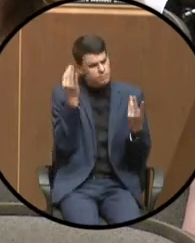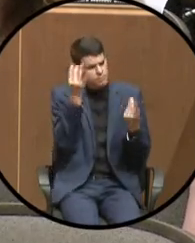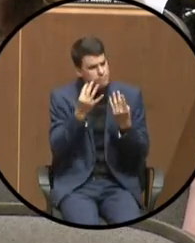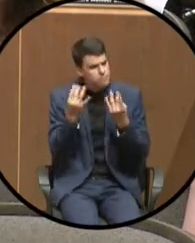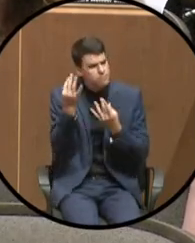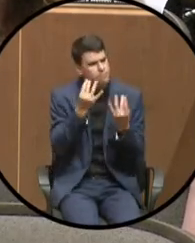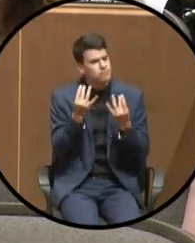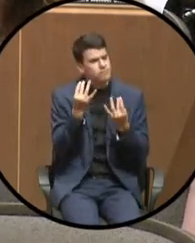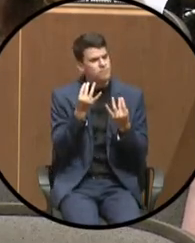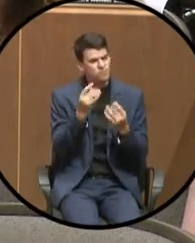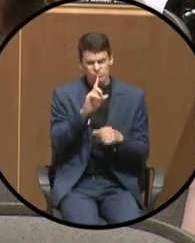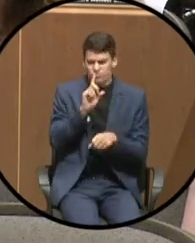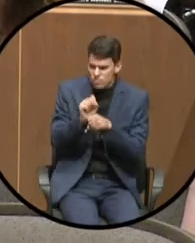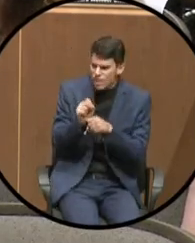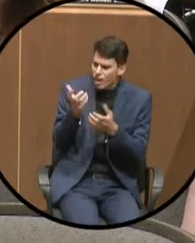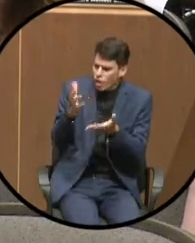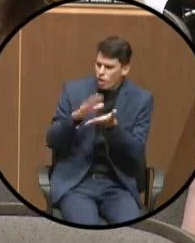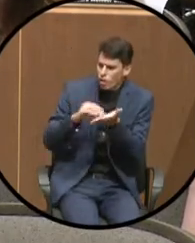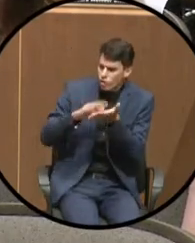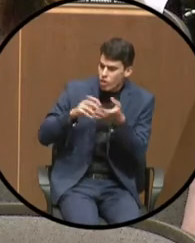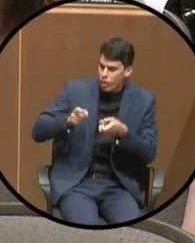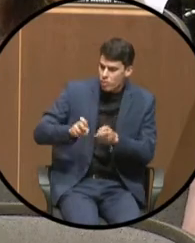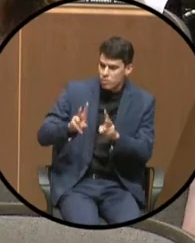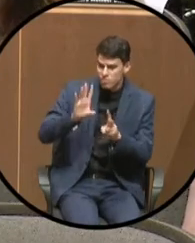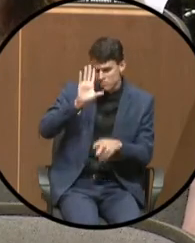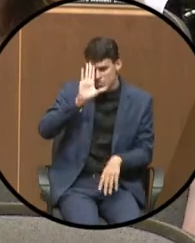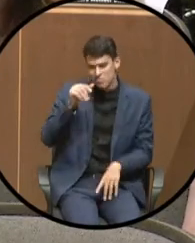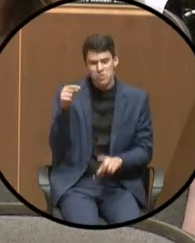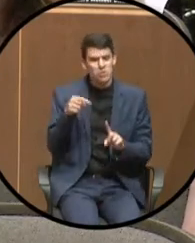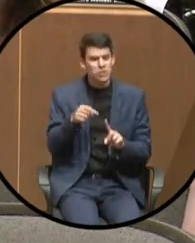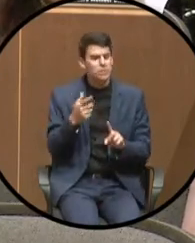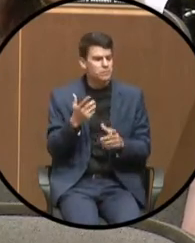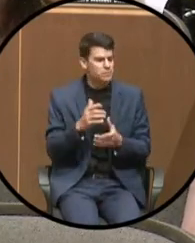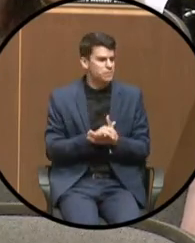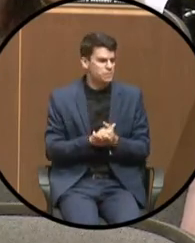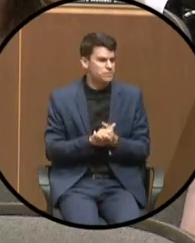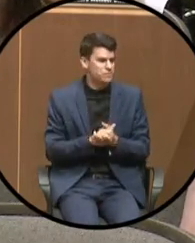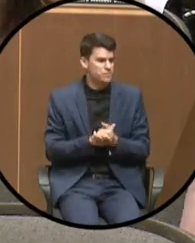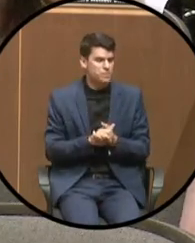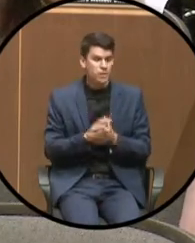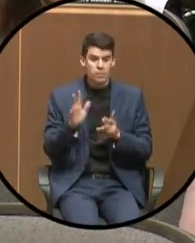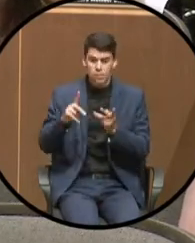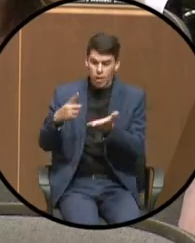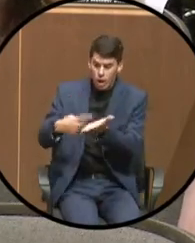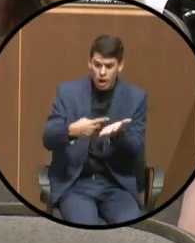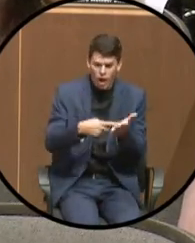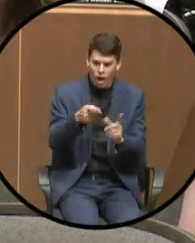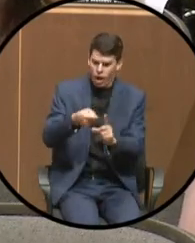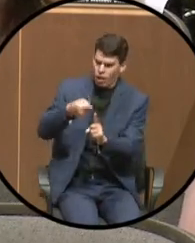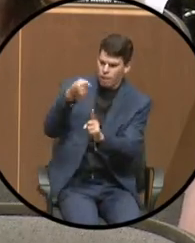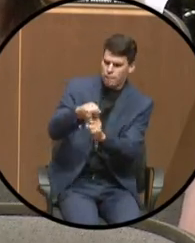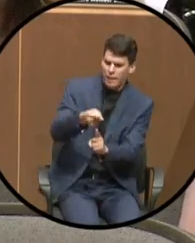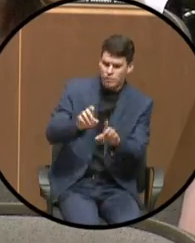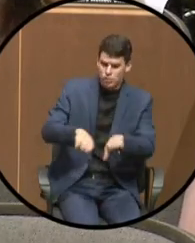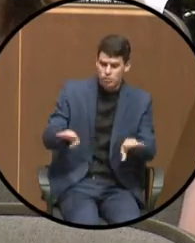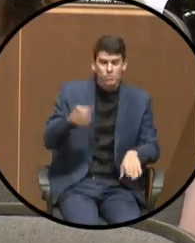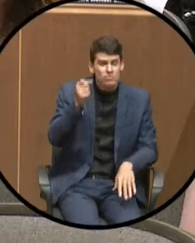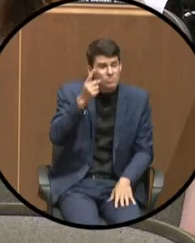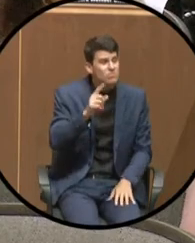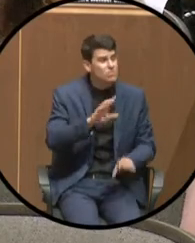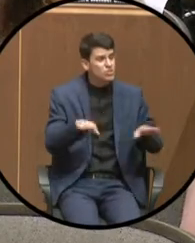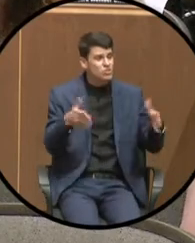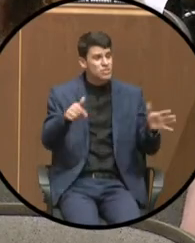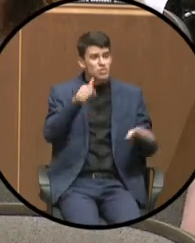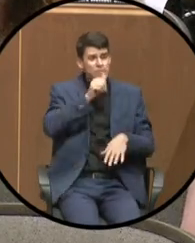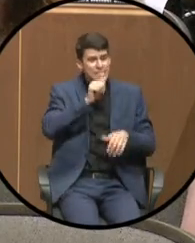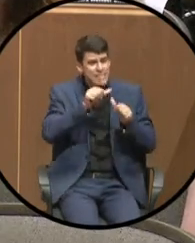that it's a learning opportunity. Everyone's talking about the impact it has on children. Children are resilient, and what they're going to get out of